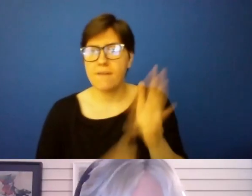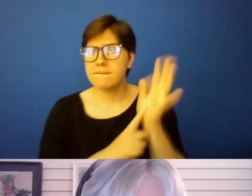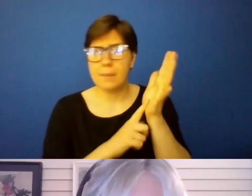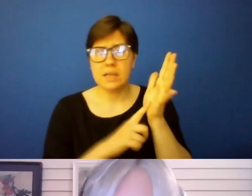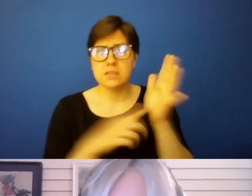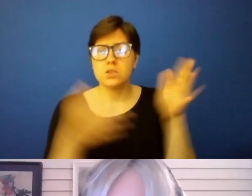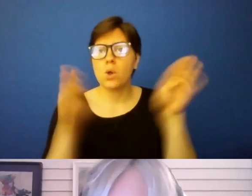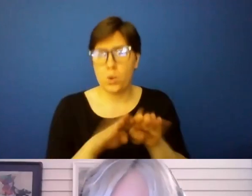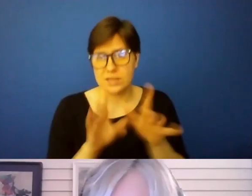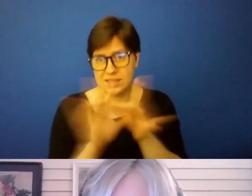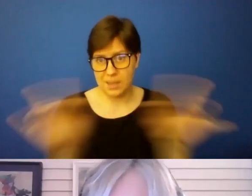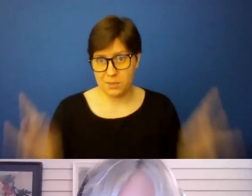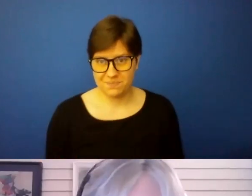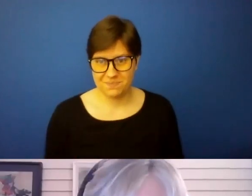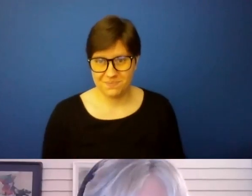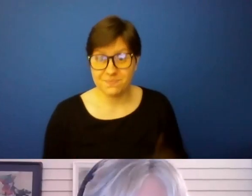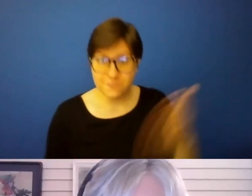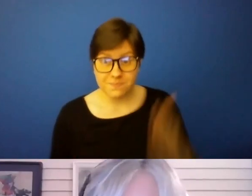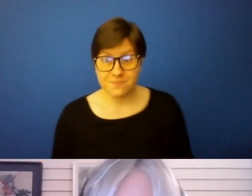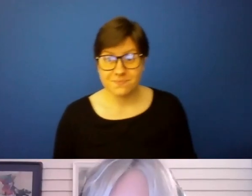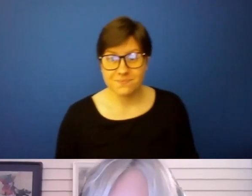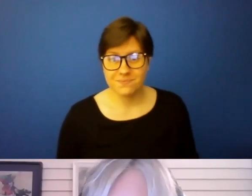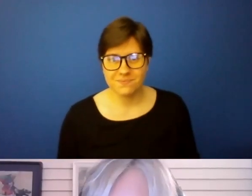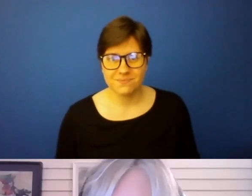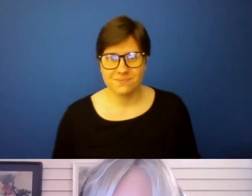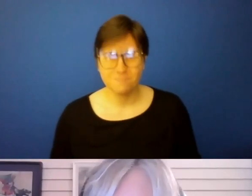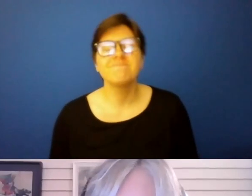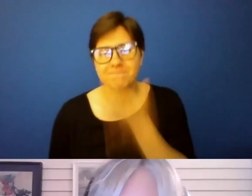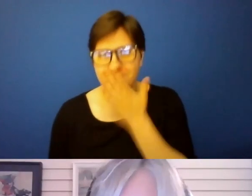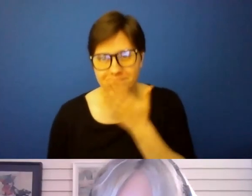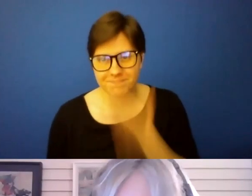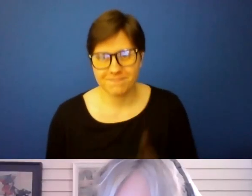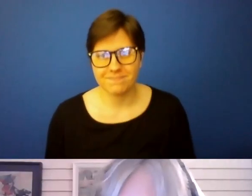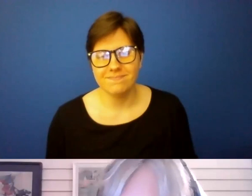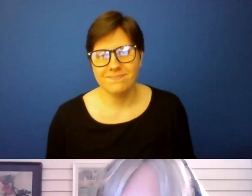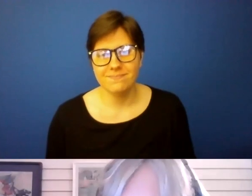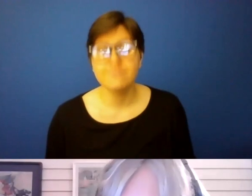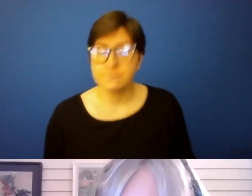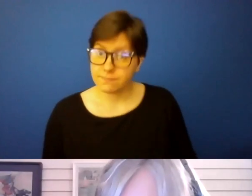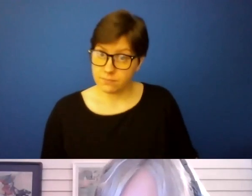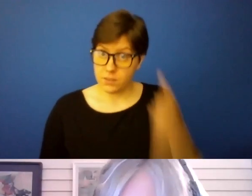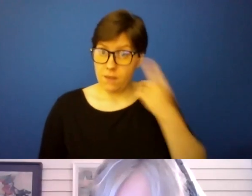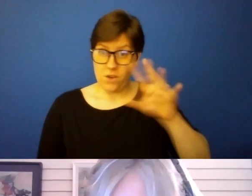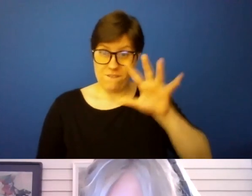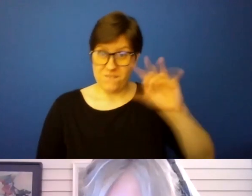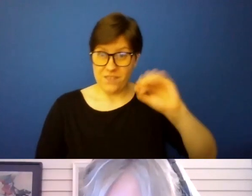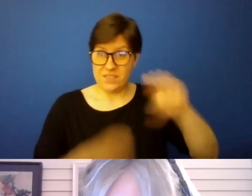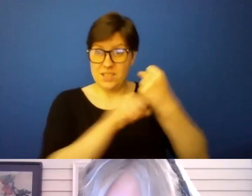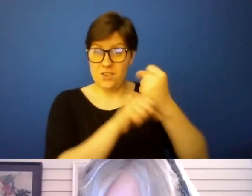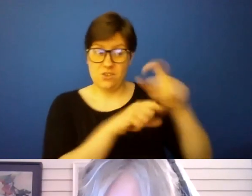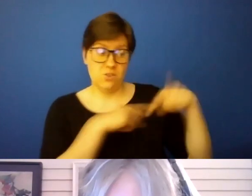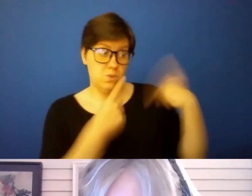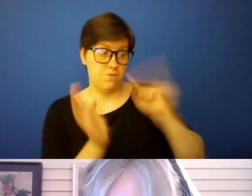closing statement. Thaddeus? Thanks. So for 50 years, we've recognized in